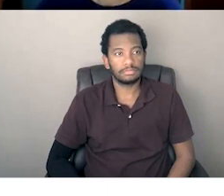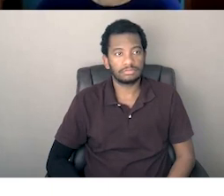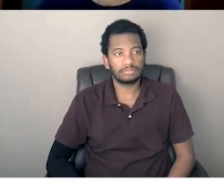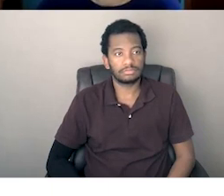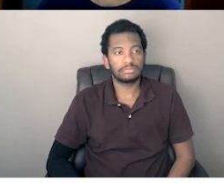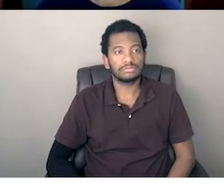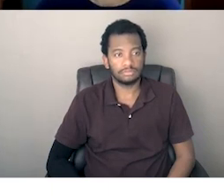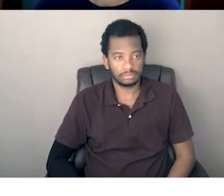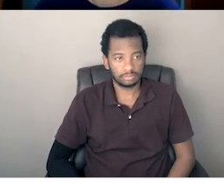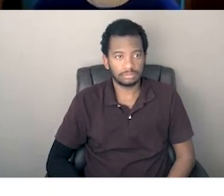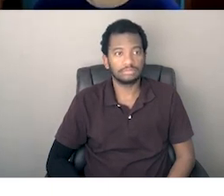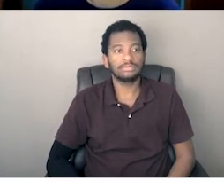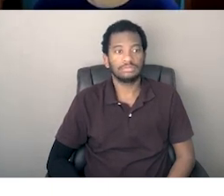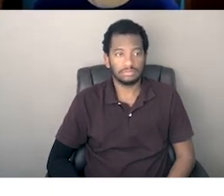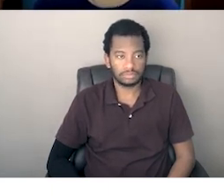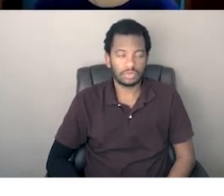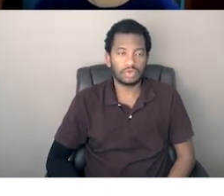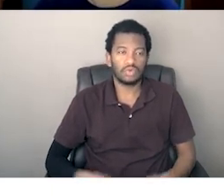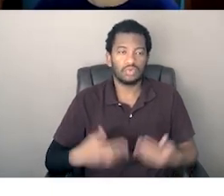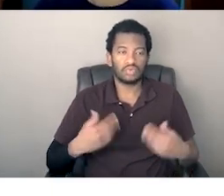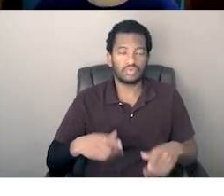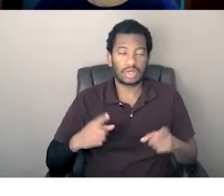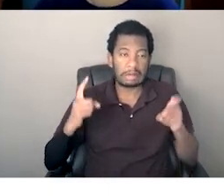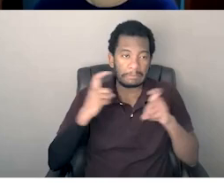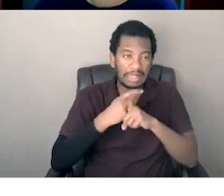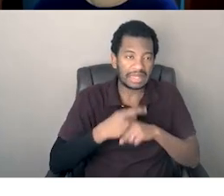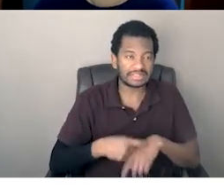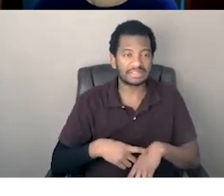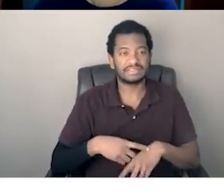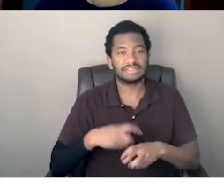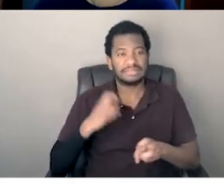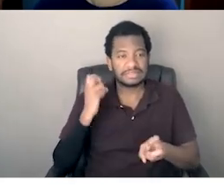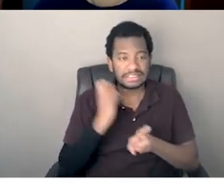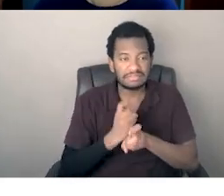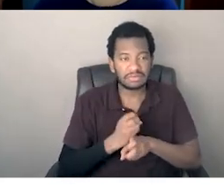See it, intimidating, complex, difficult,